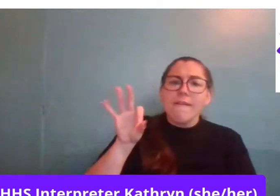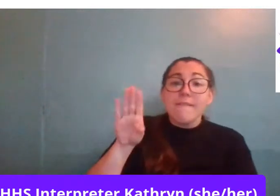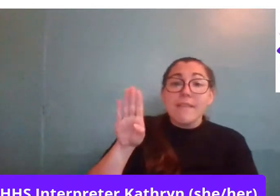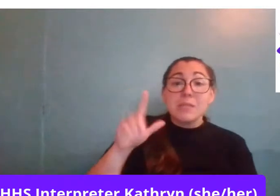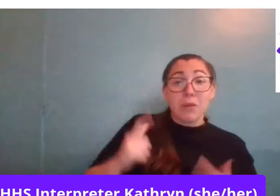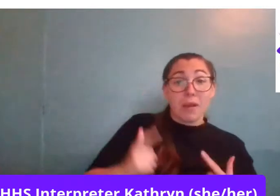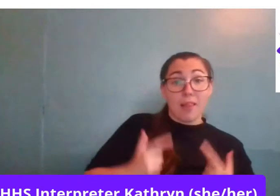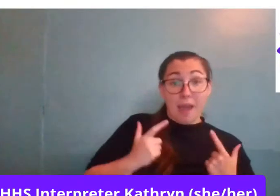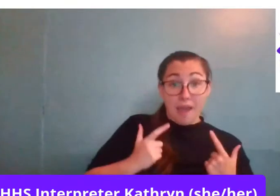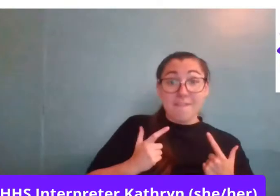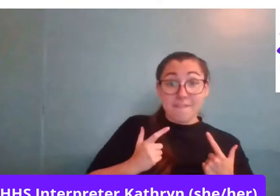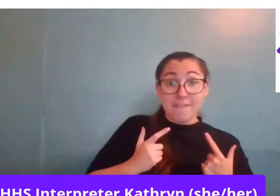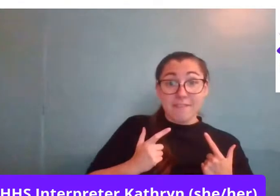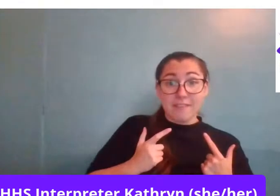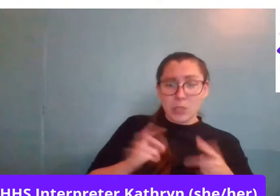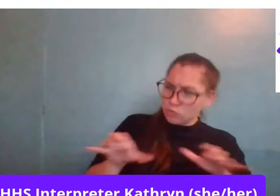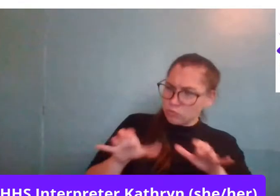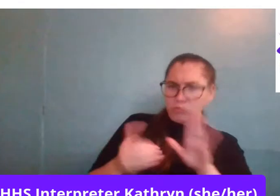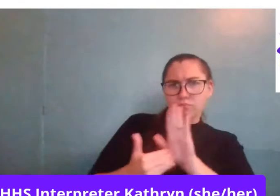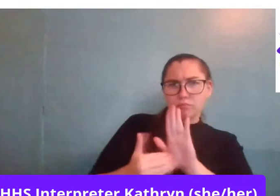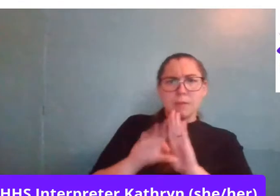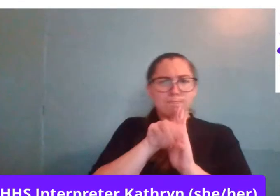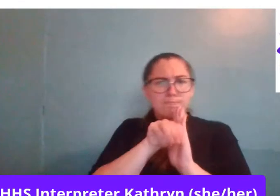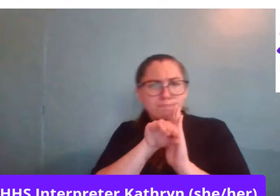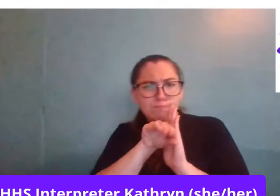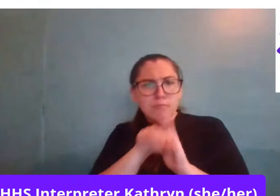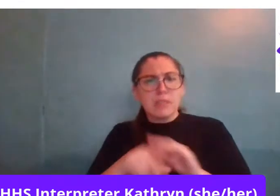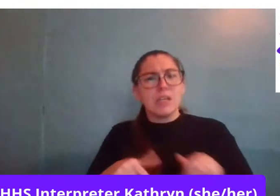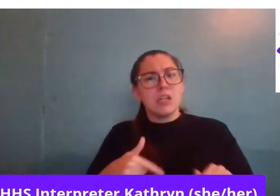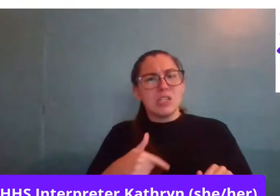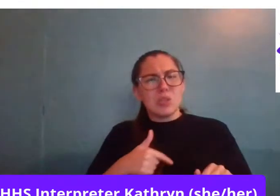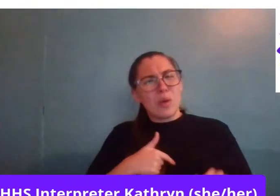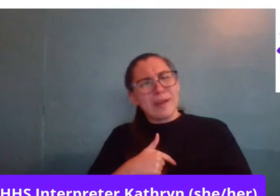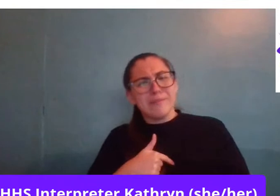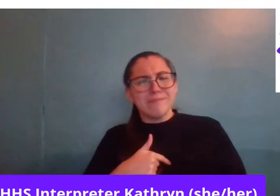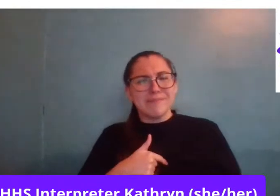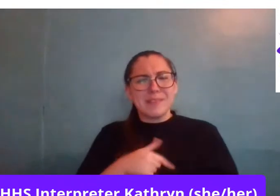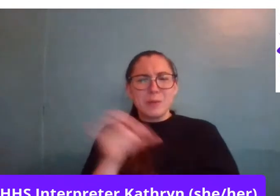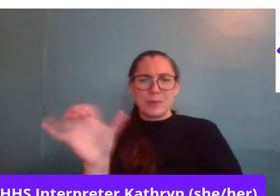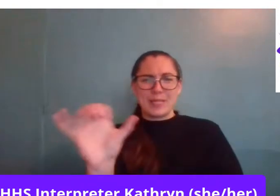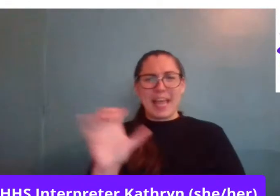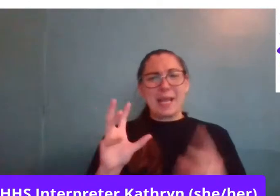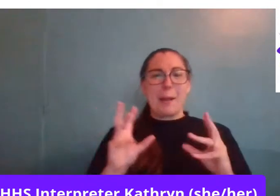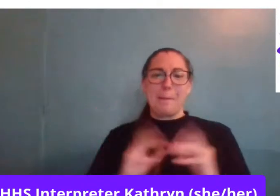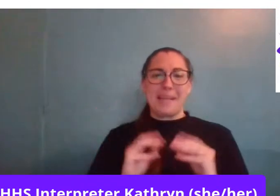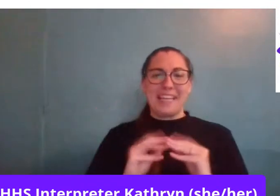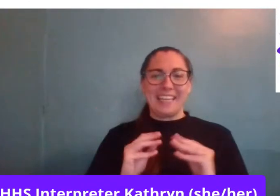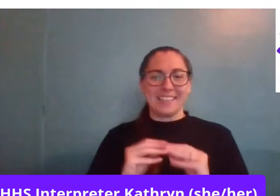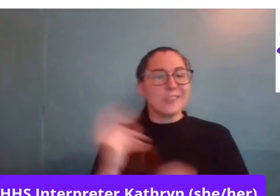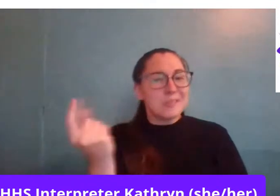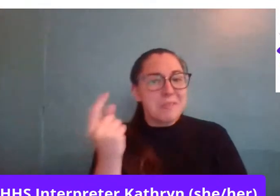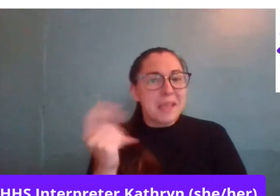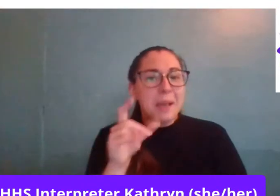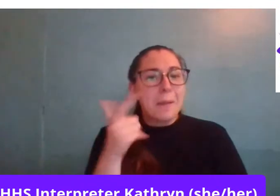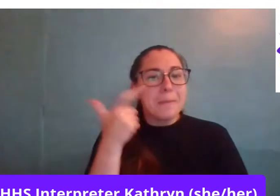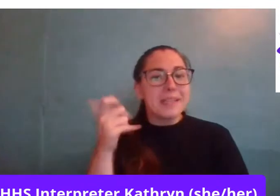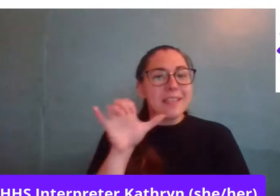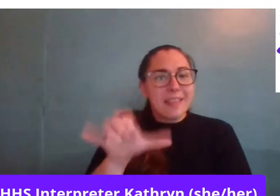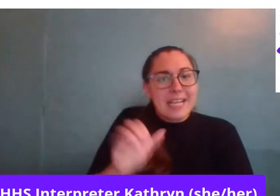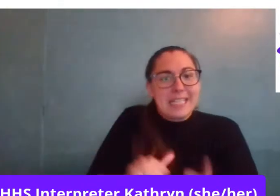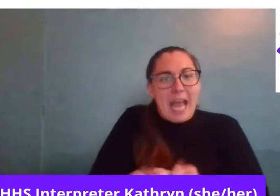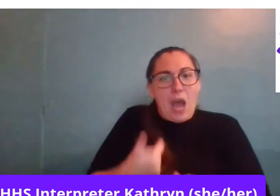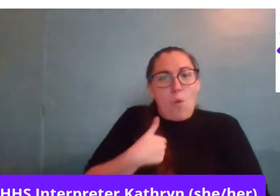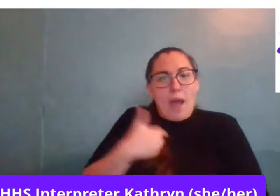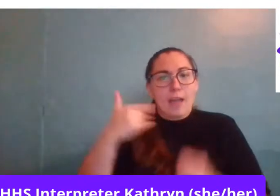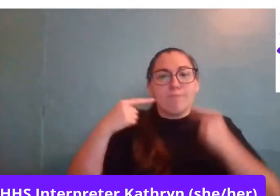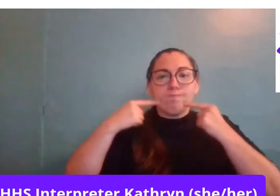And I would do Facebook Live, like if I was at the meetings and stuff, because that's how I've gotten known within my